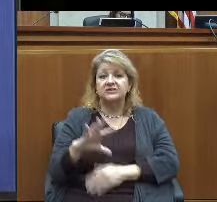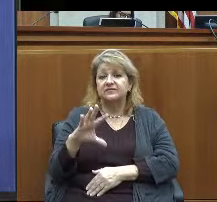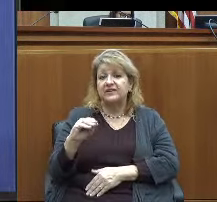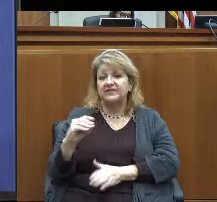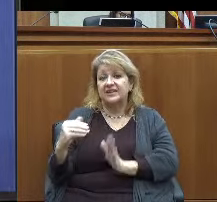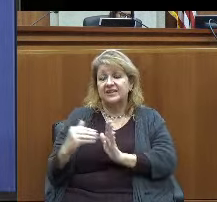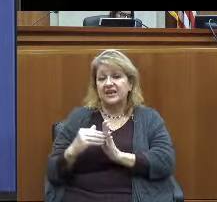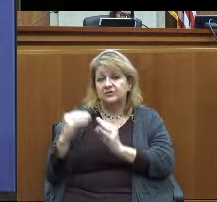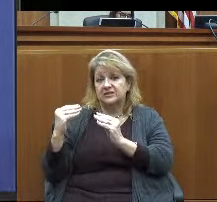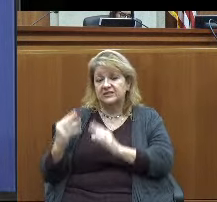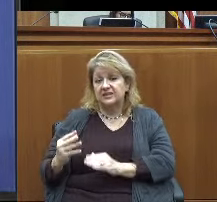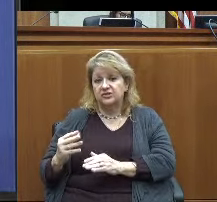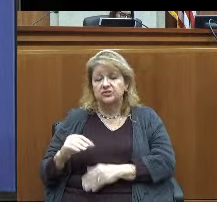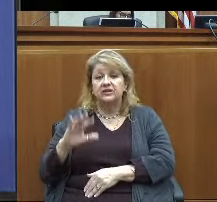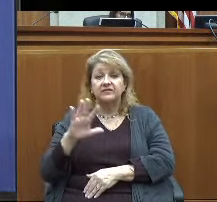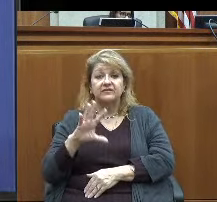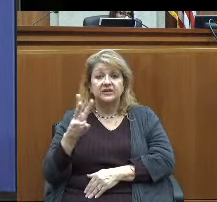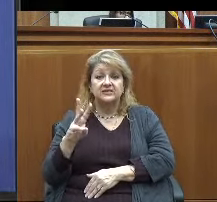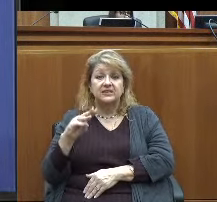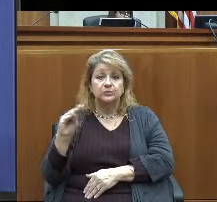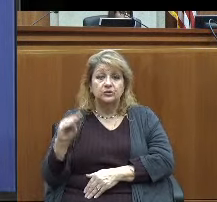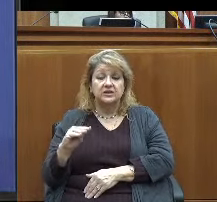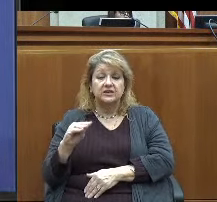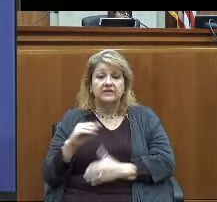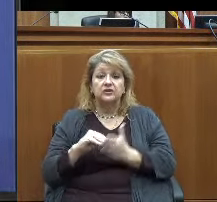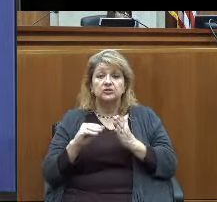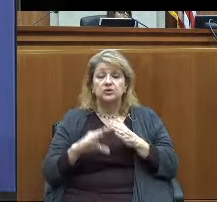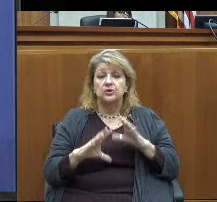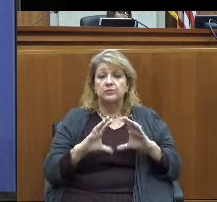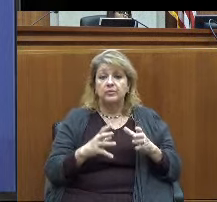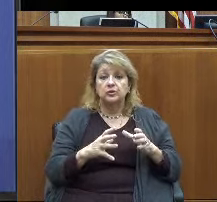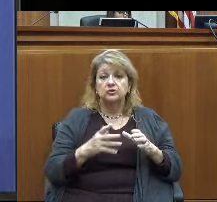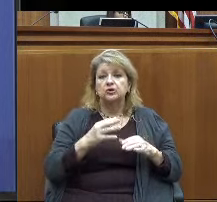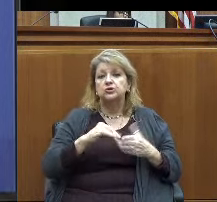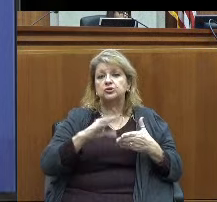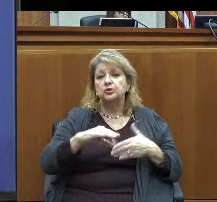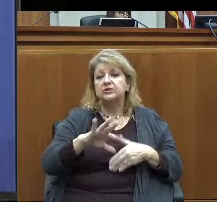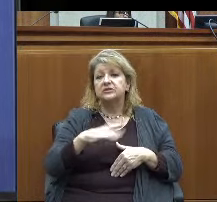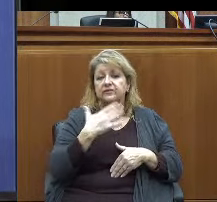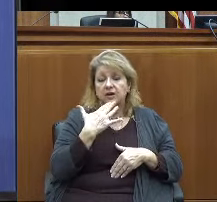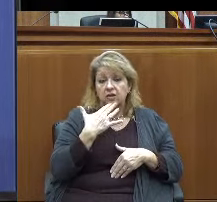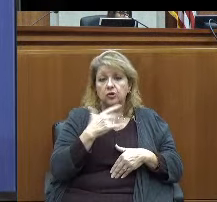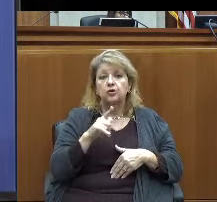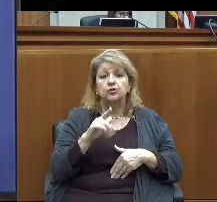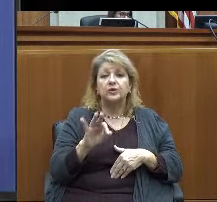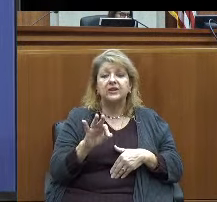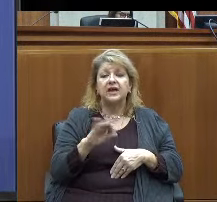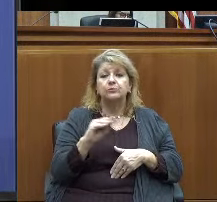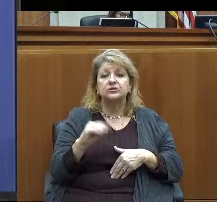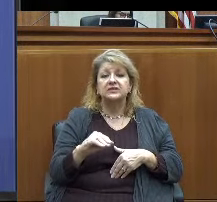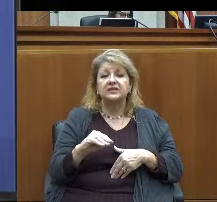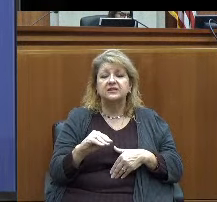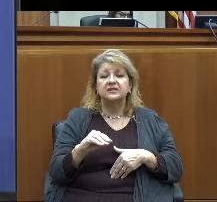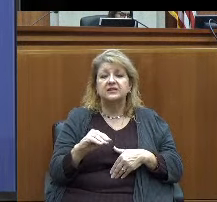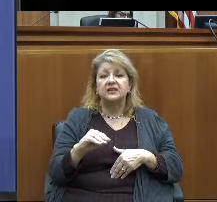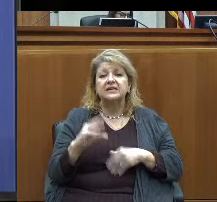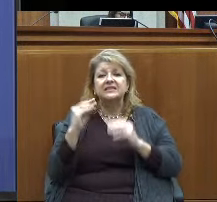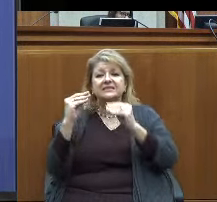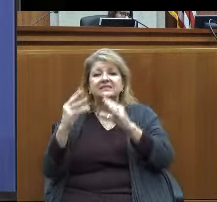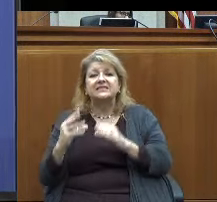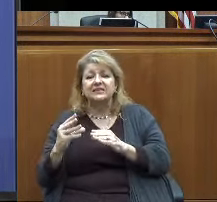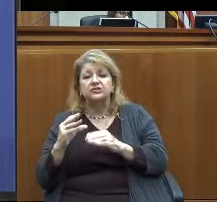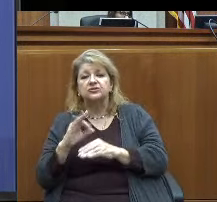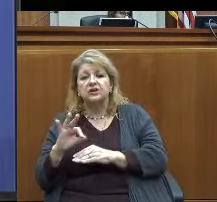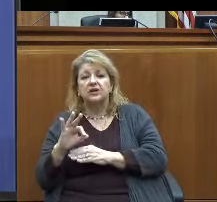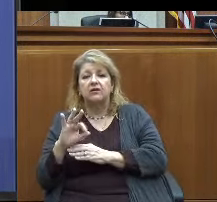teachers. 56% of the student population is students of color, 29% of the teacher population is teachers of